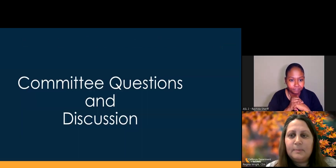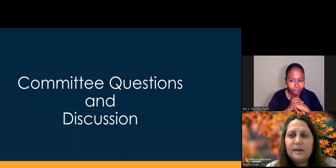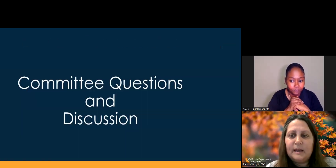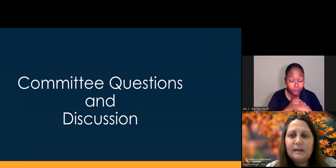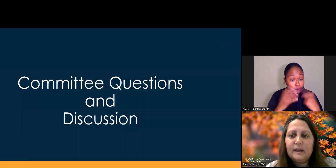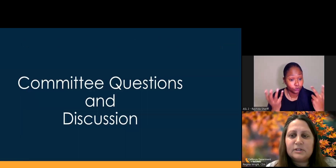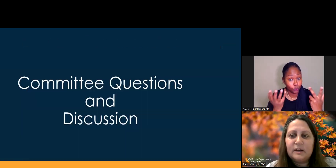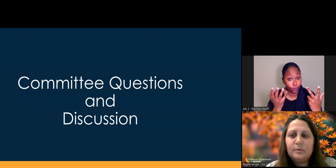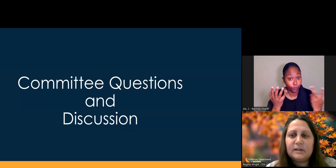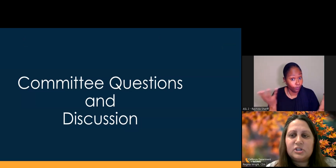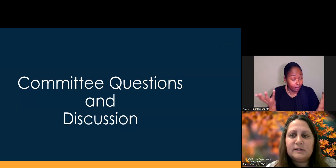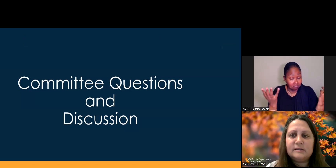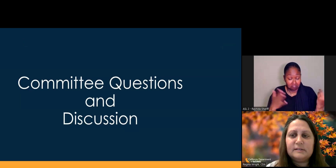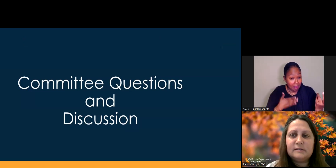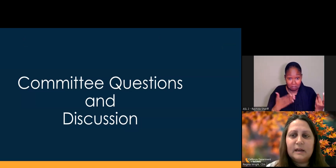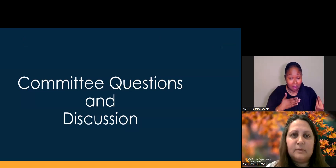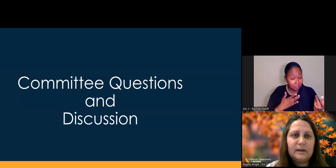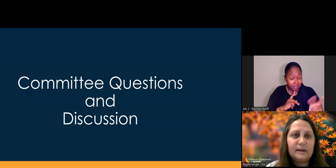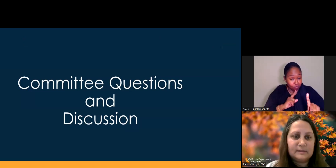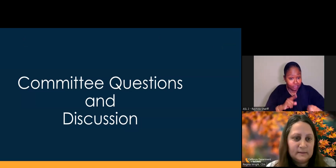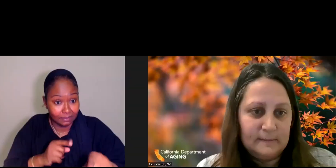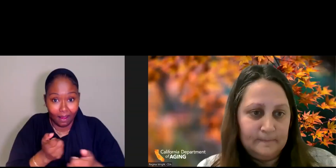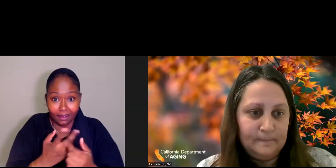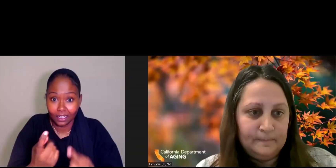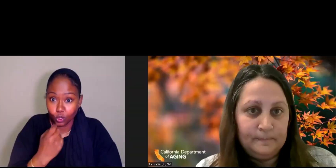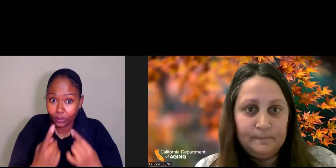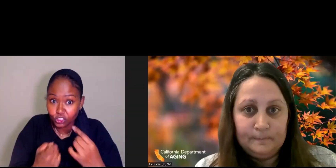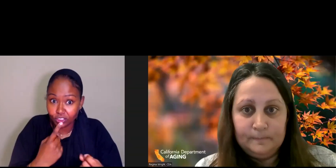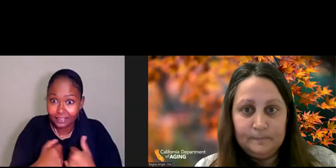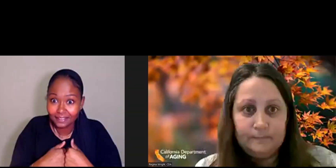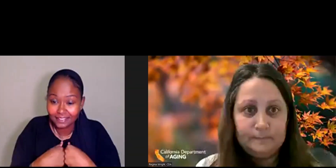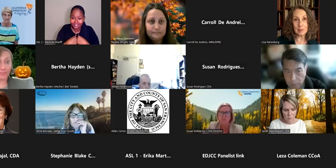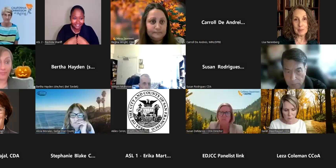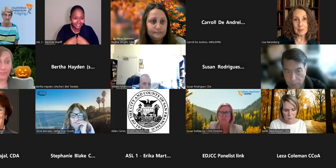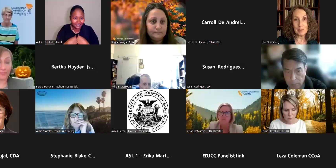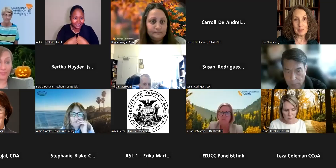So I'm happy to answer any questions that anyone has.